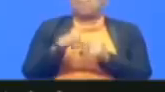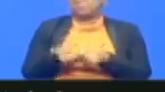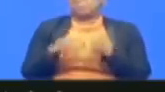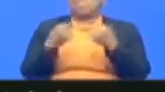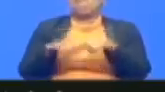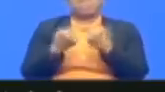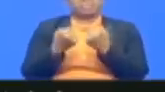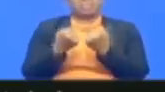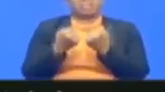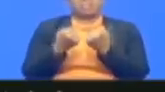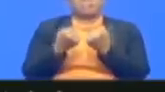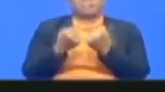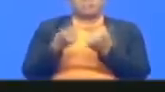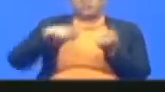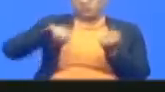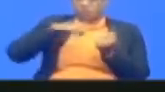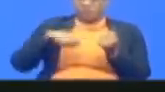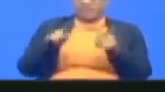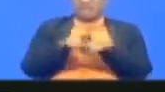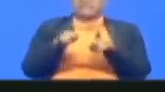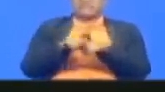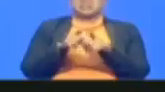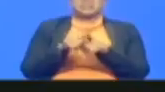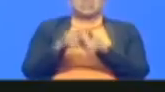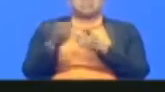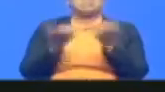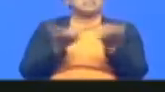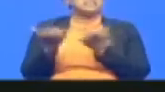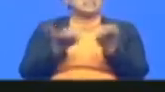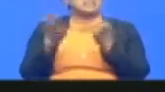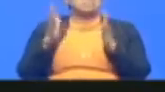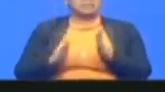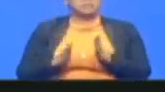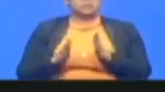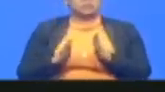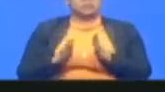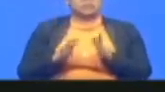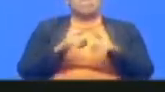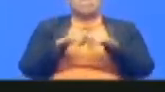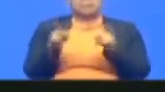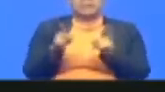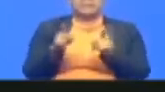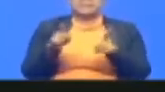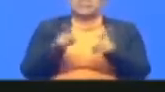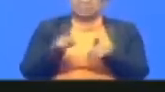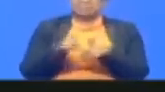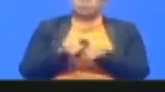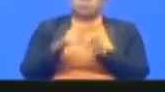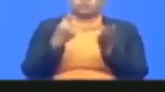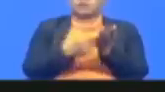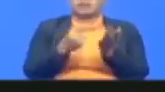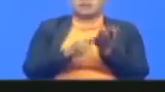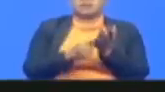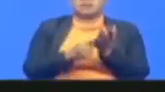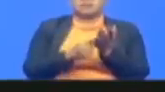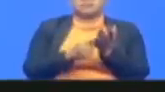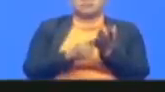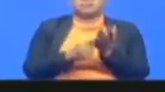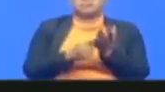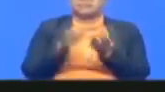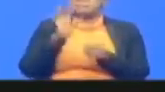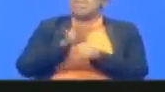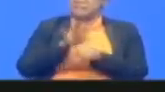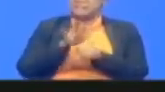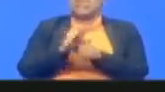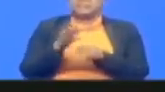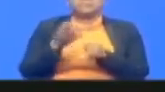as traders in the FX market, but even more so to the Ugandan traders who are stuck. Many traders say they